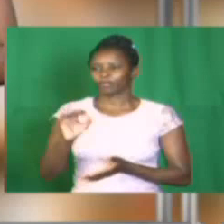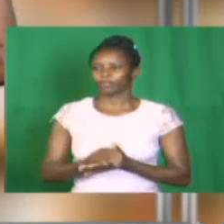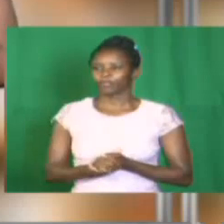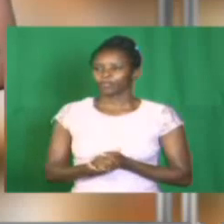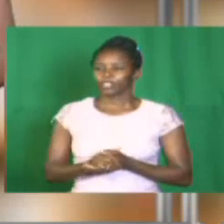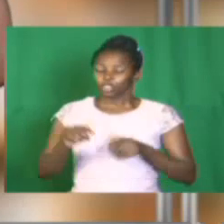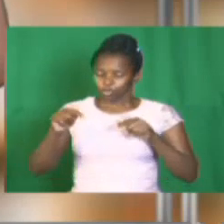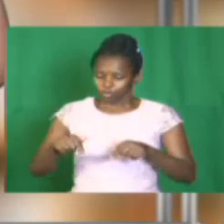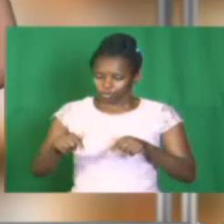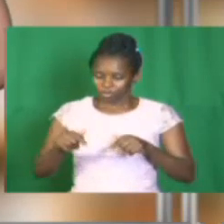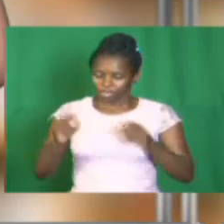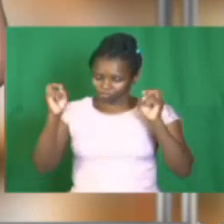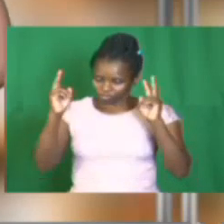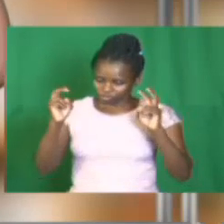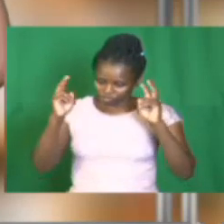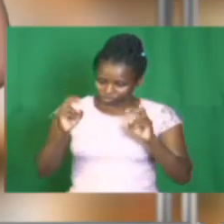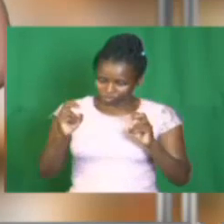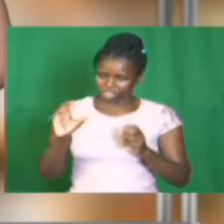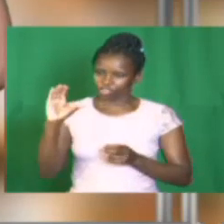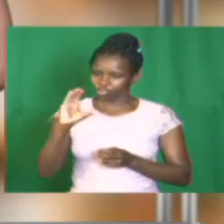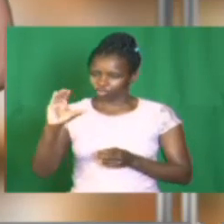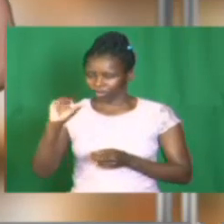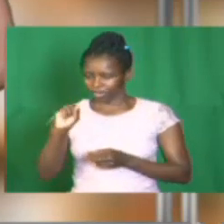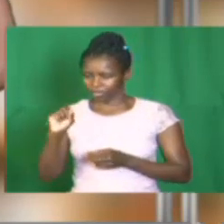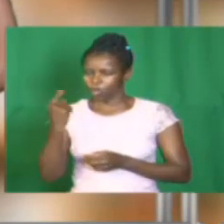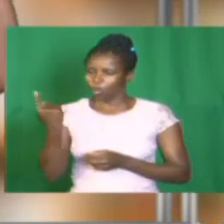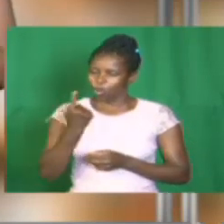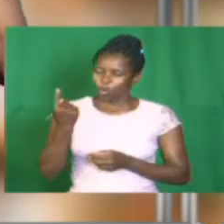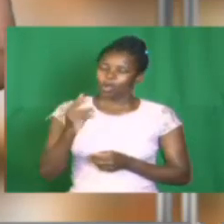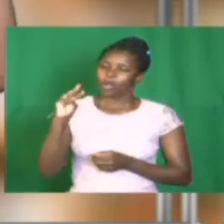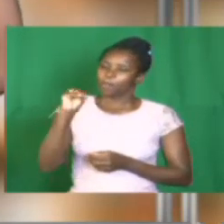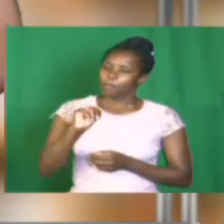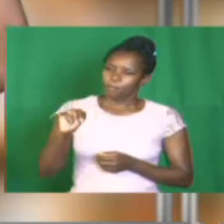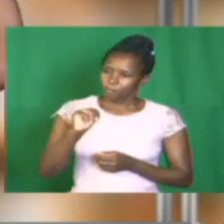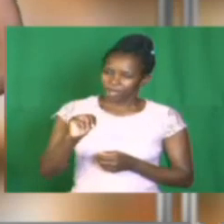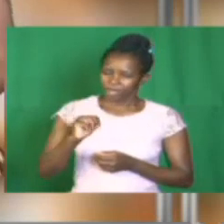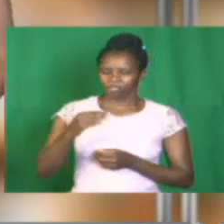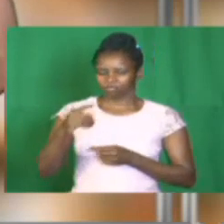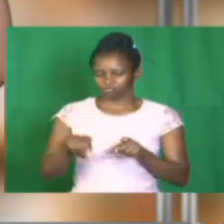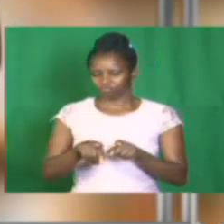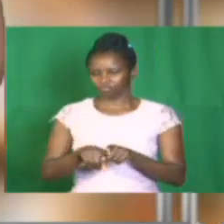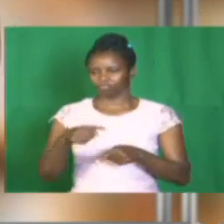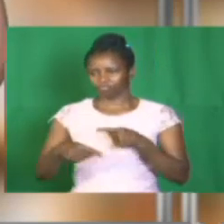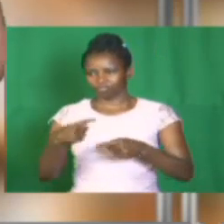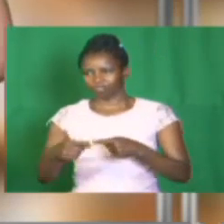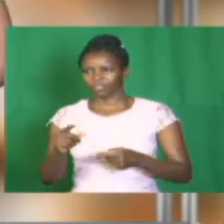going to be repeated on channel Yemaswati only on Monday, and then so forth. Monday,